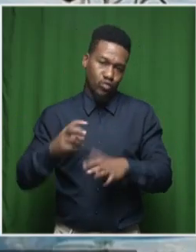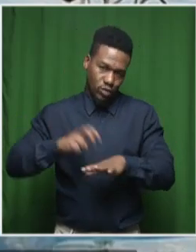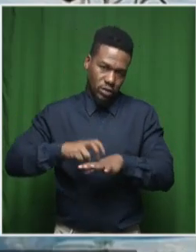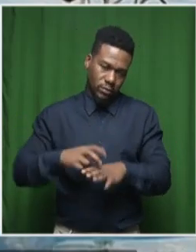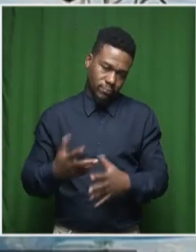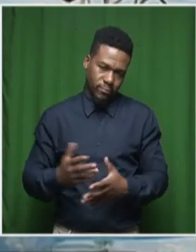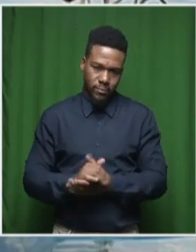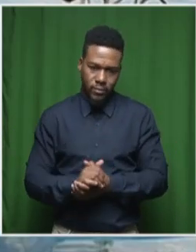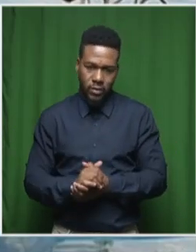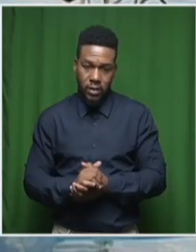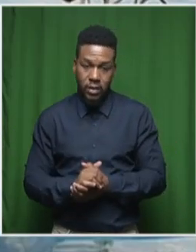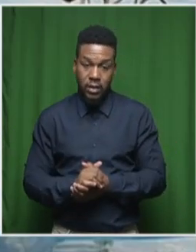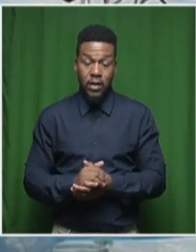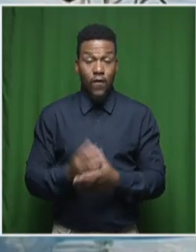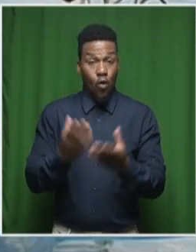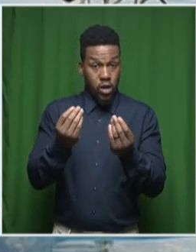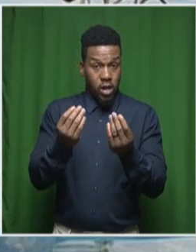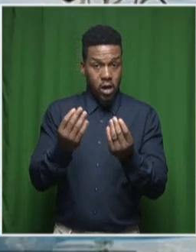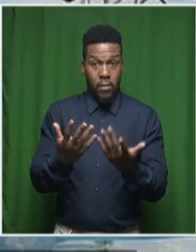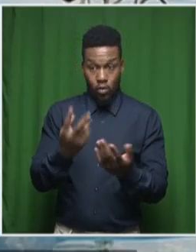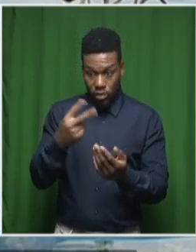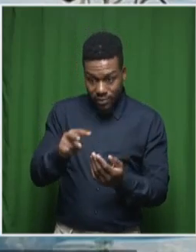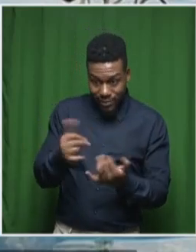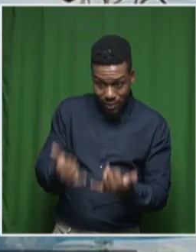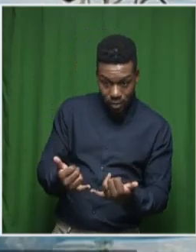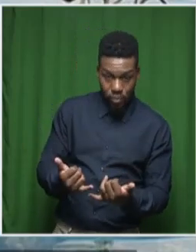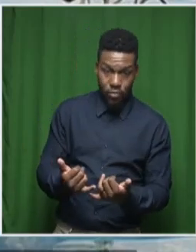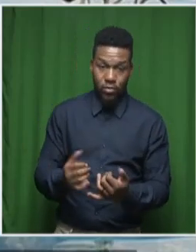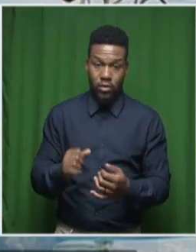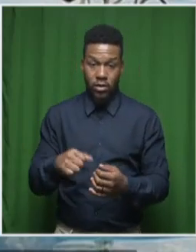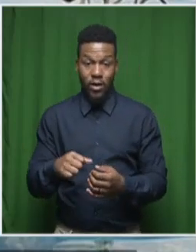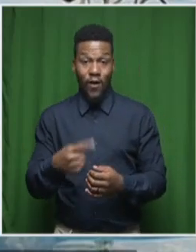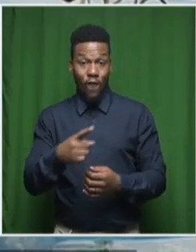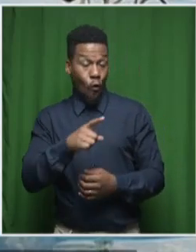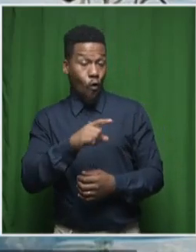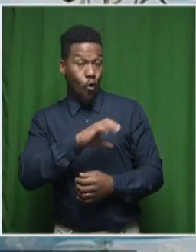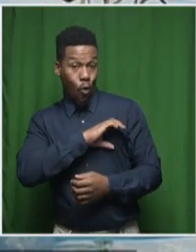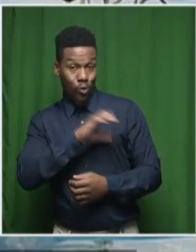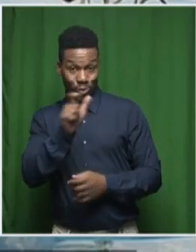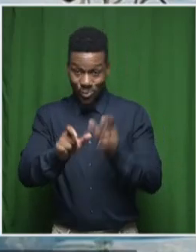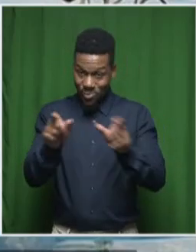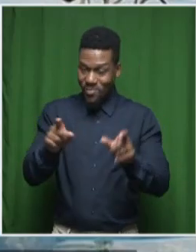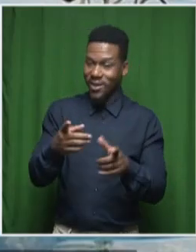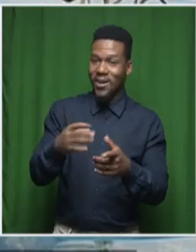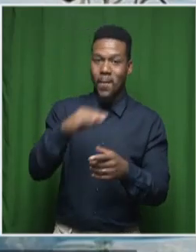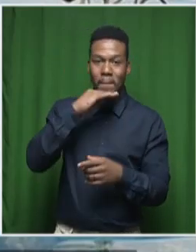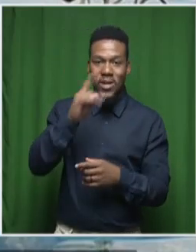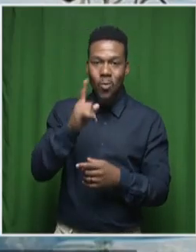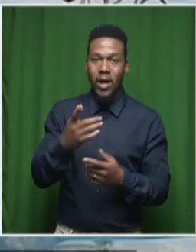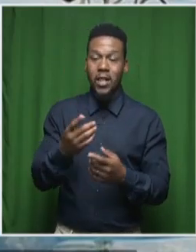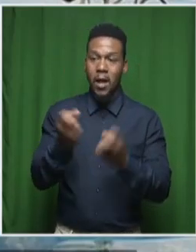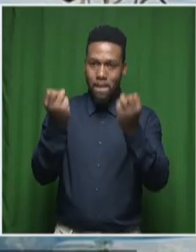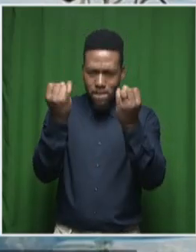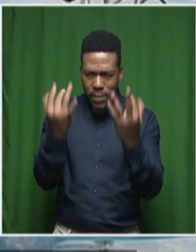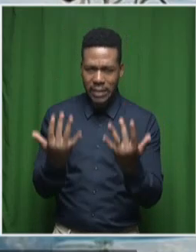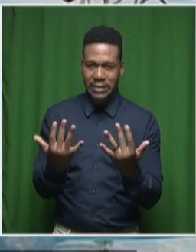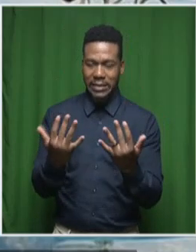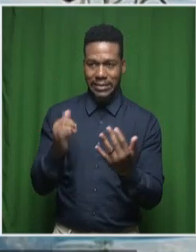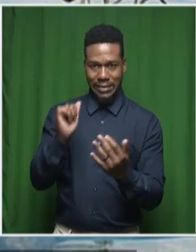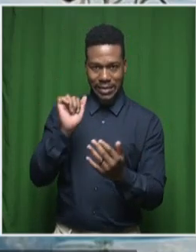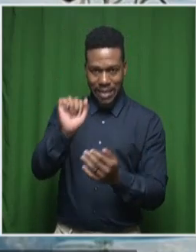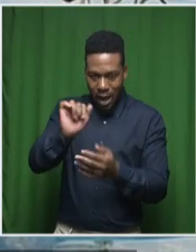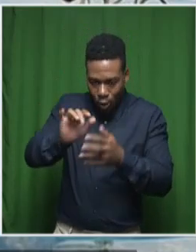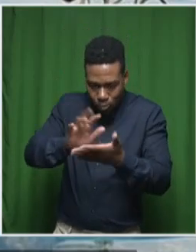comes to some of the numbers that we are also seeing. And so for a consumer, I think it also means that when it comes to budgeting and when it comes